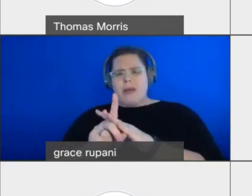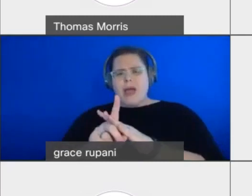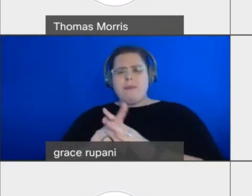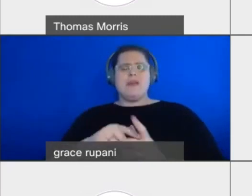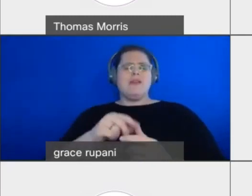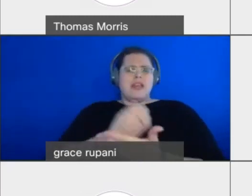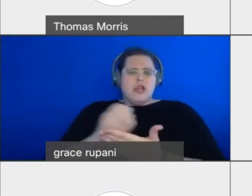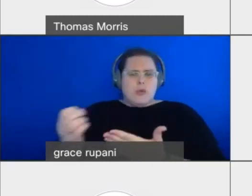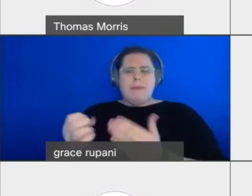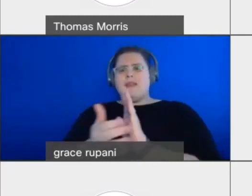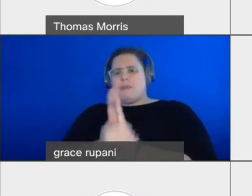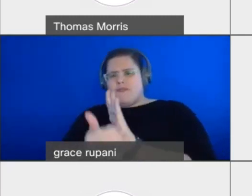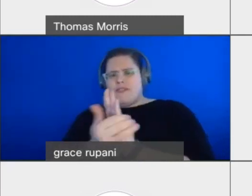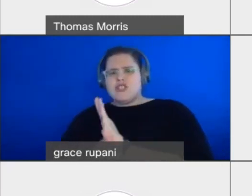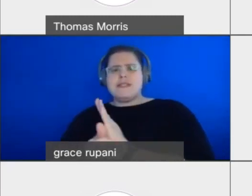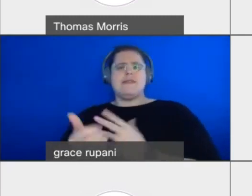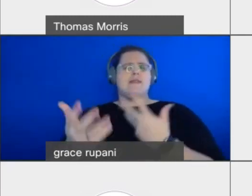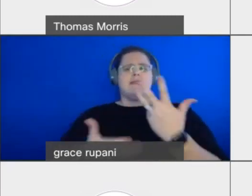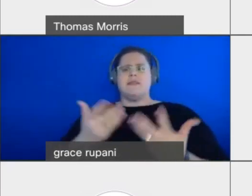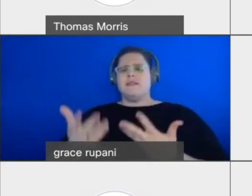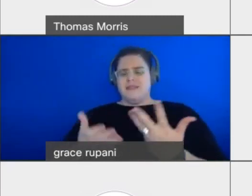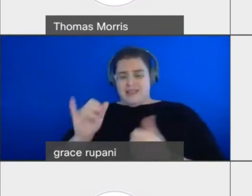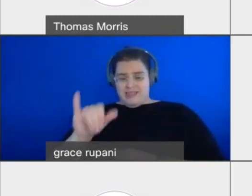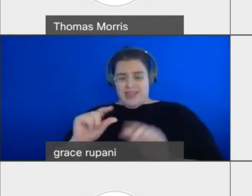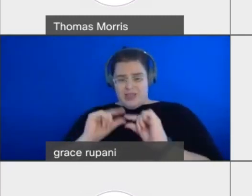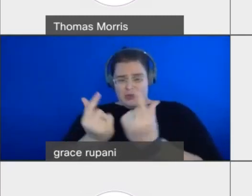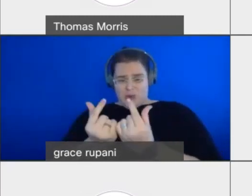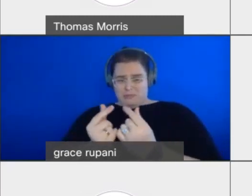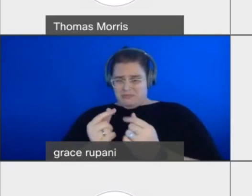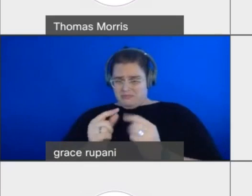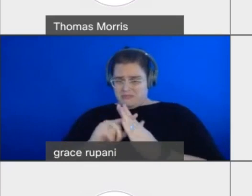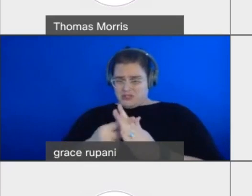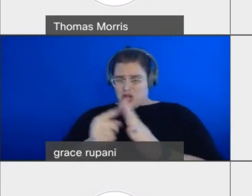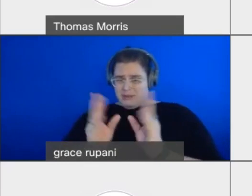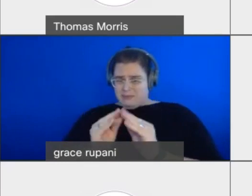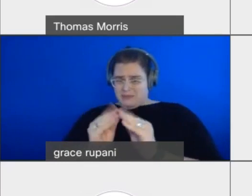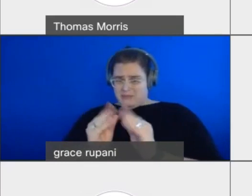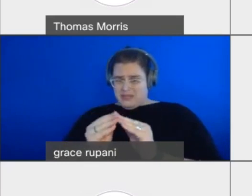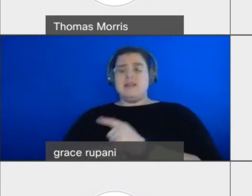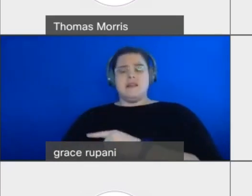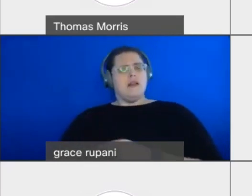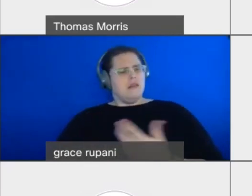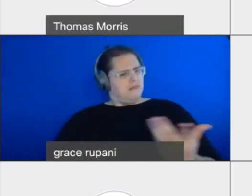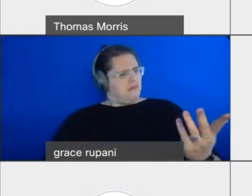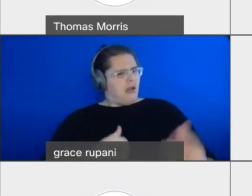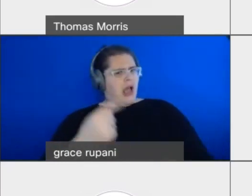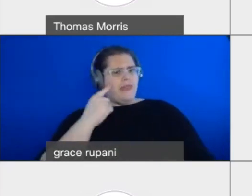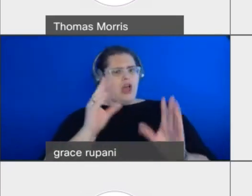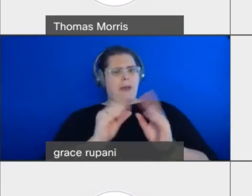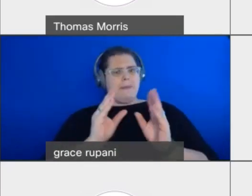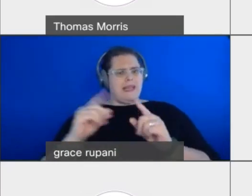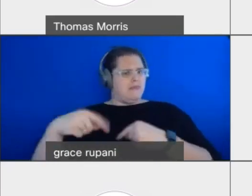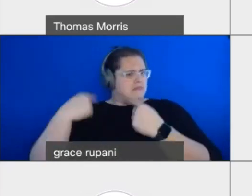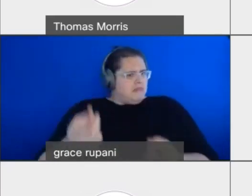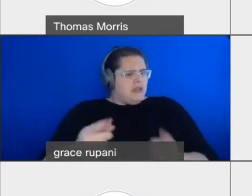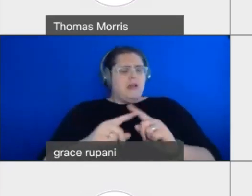first work group it says beginning to meet again, and I thought they'd been meeting throughout, but Crystal is here,